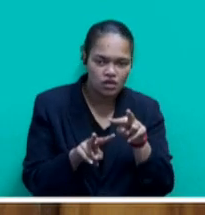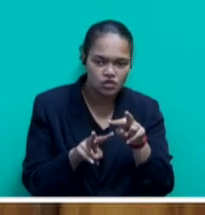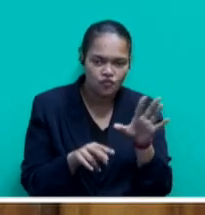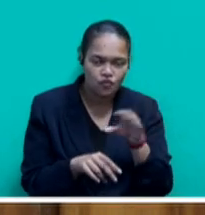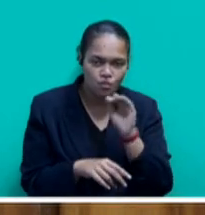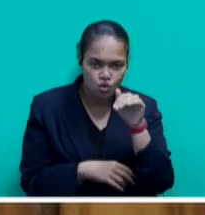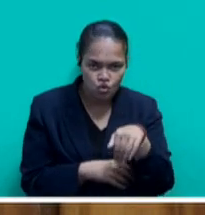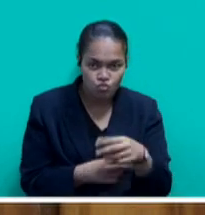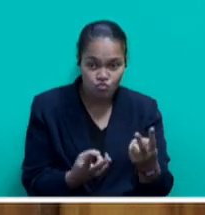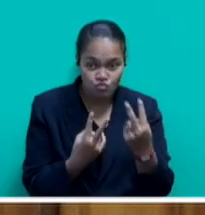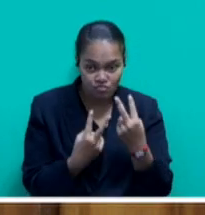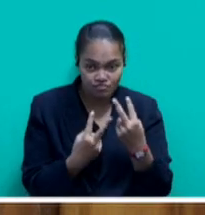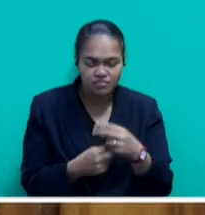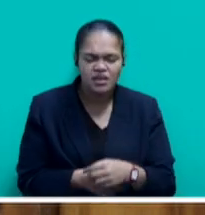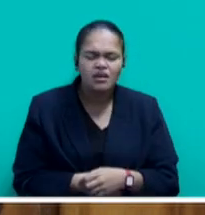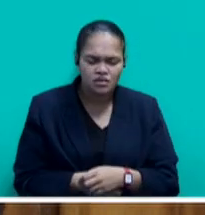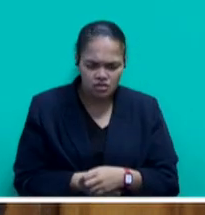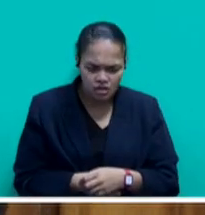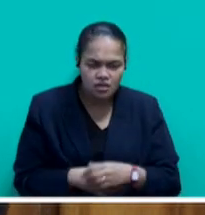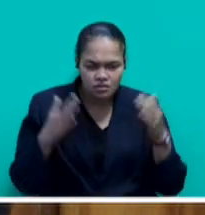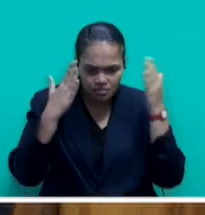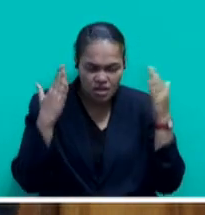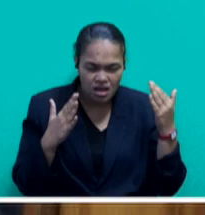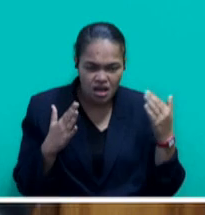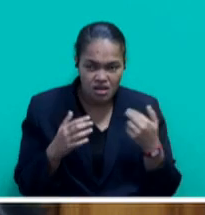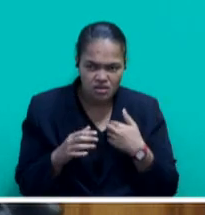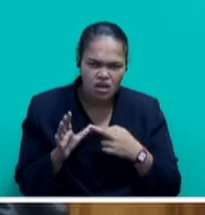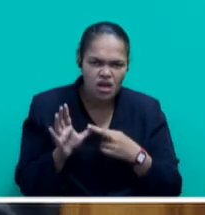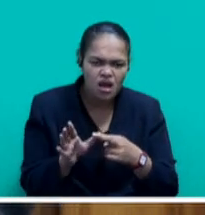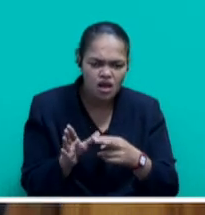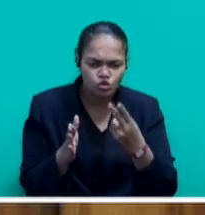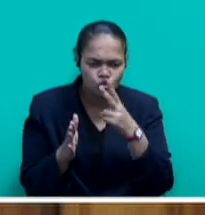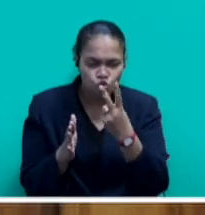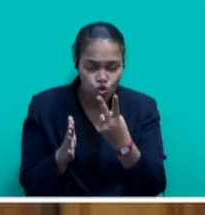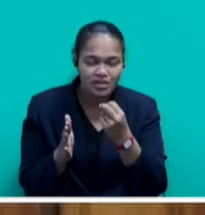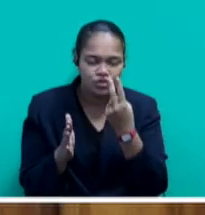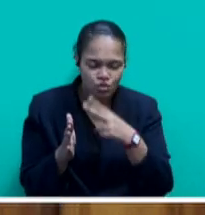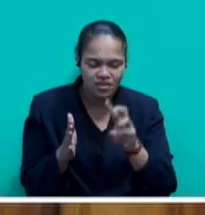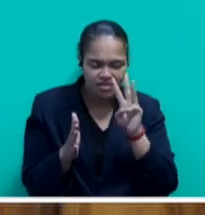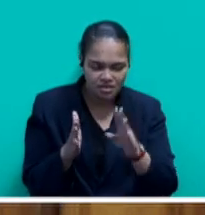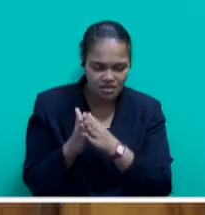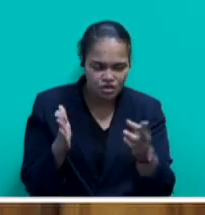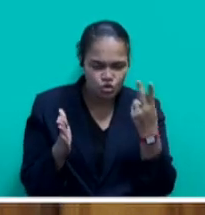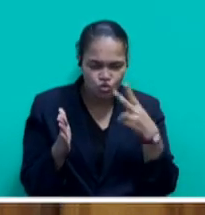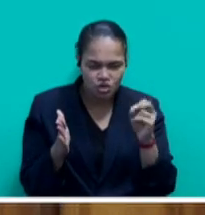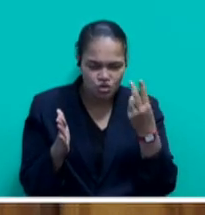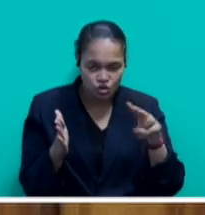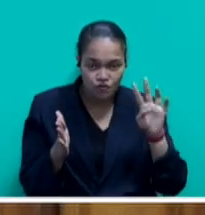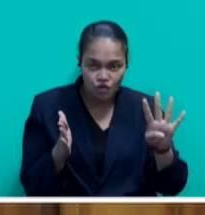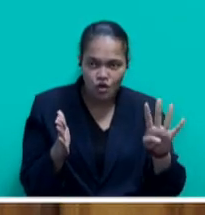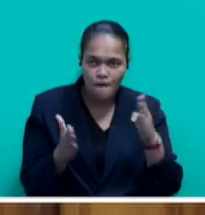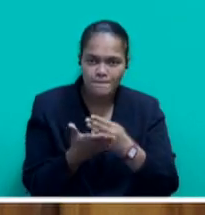Mr. Speaker, sir, I rise to respond to the 2023-2024 budget that was delivered